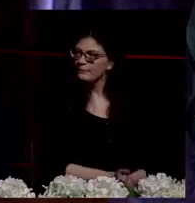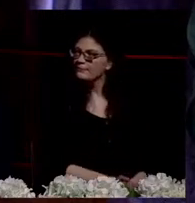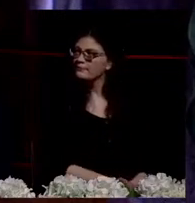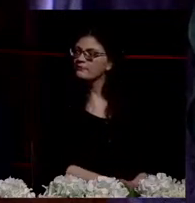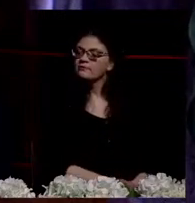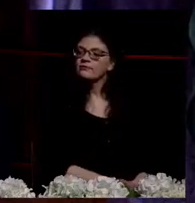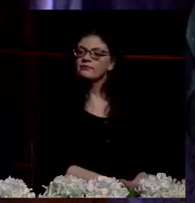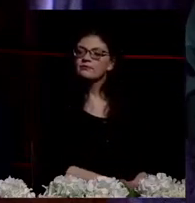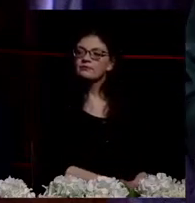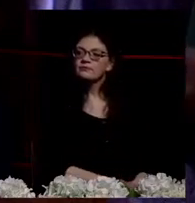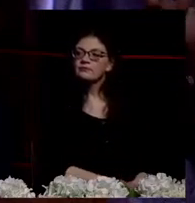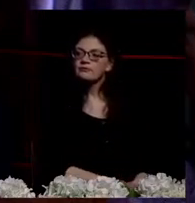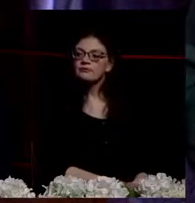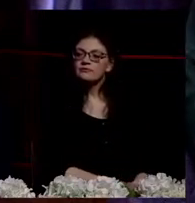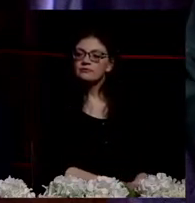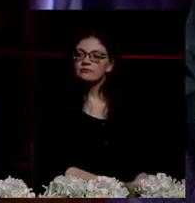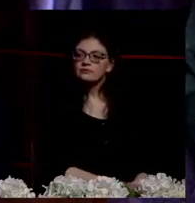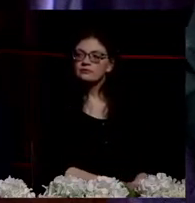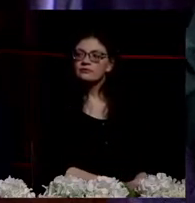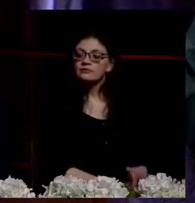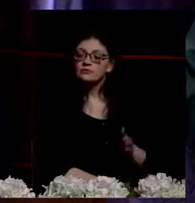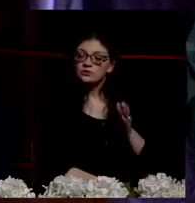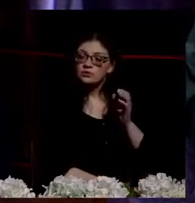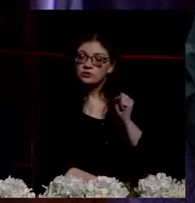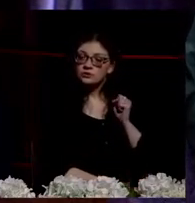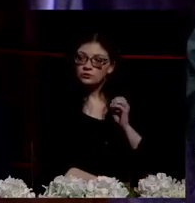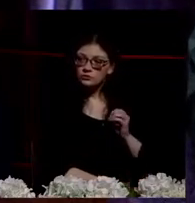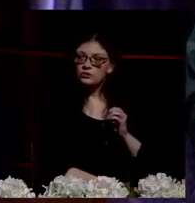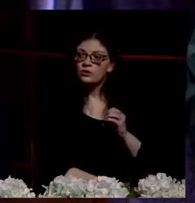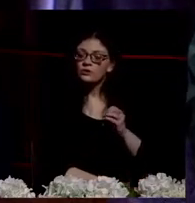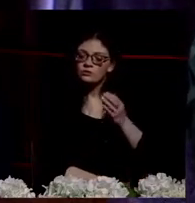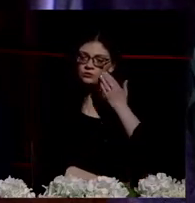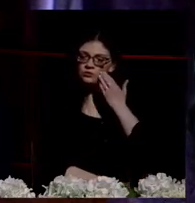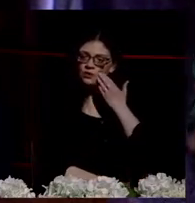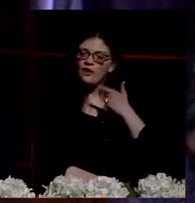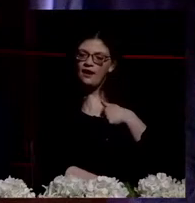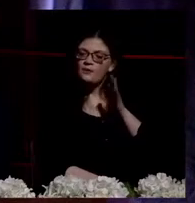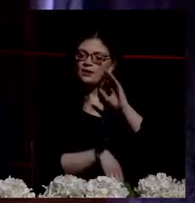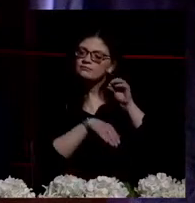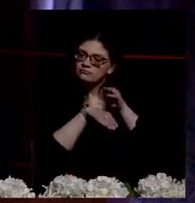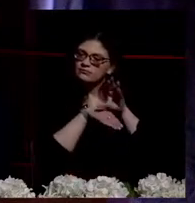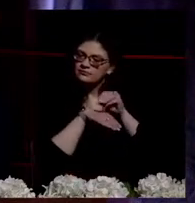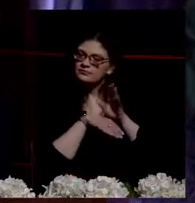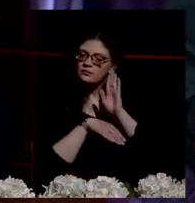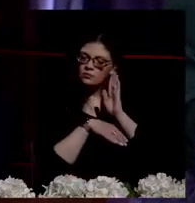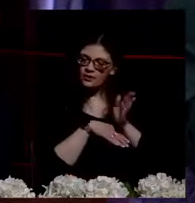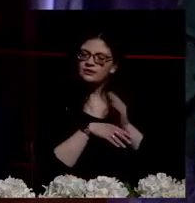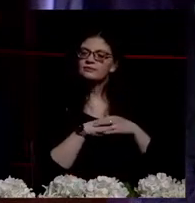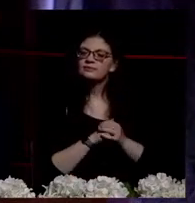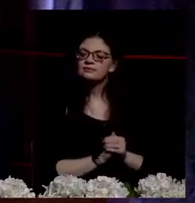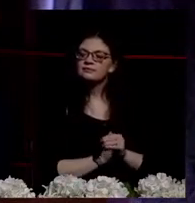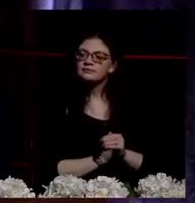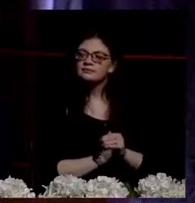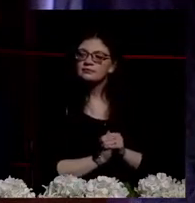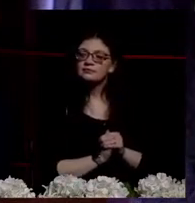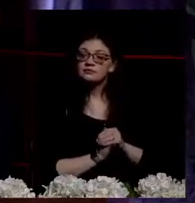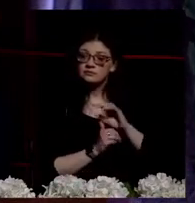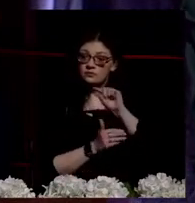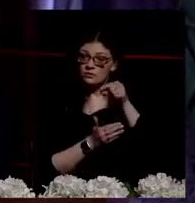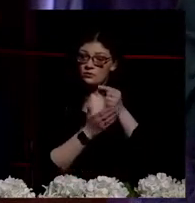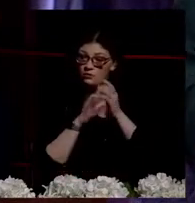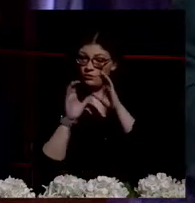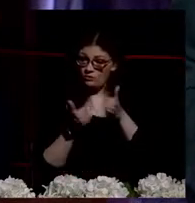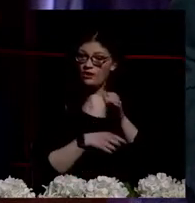So, you know, I'll read my prepared advice now. It goes like this. To the graduating class